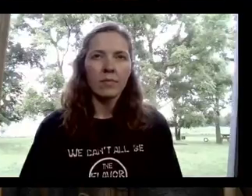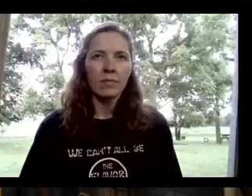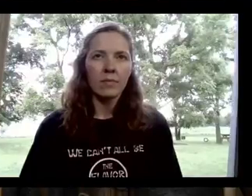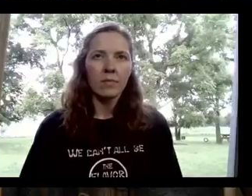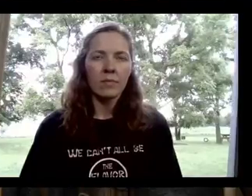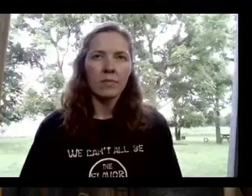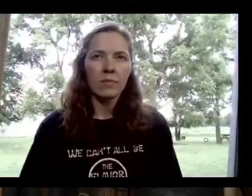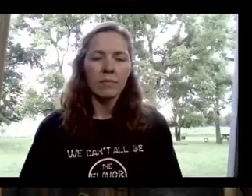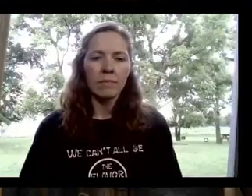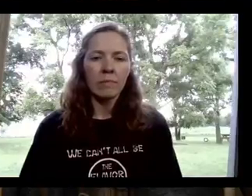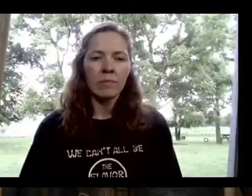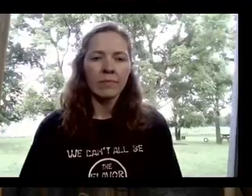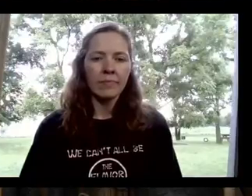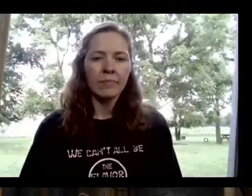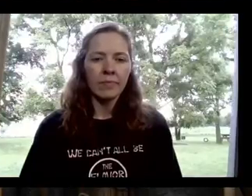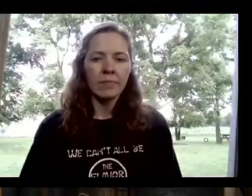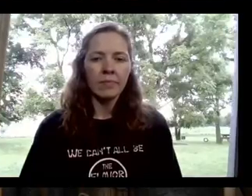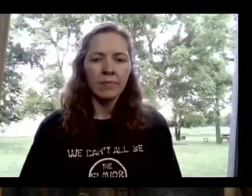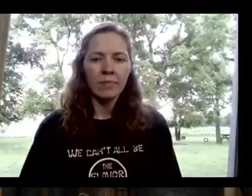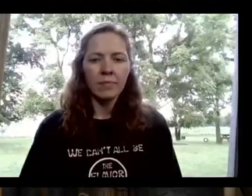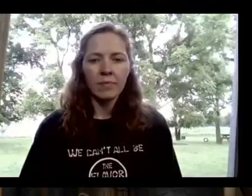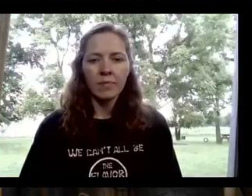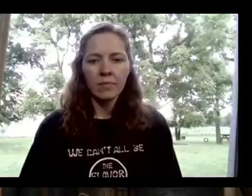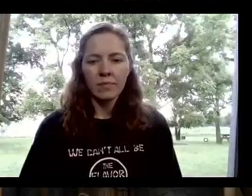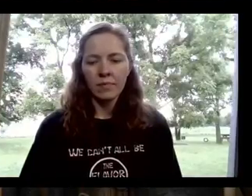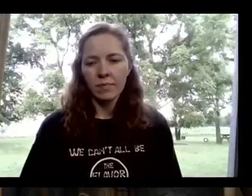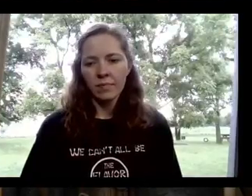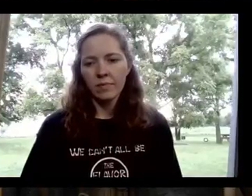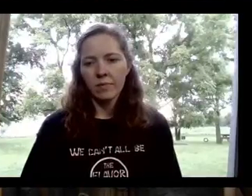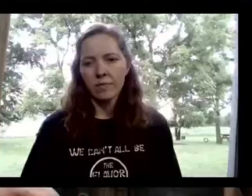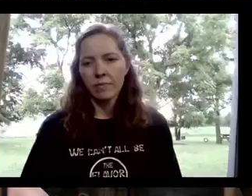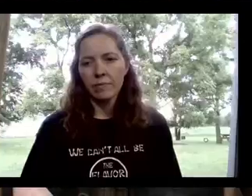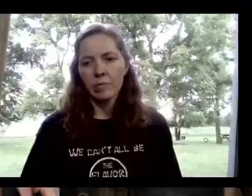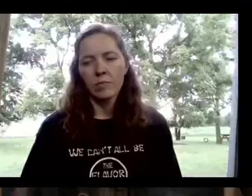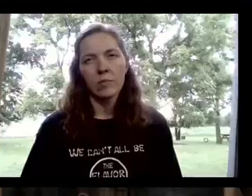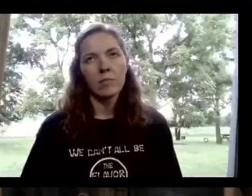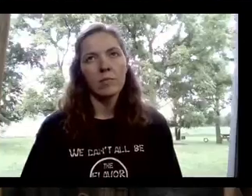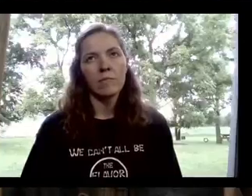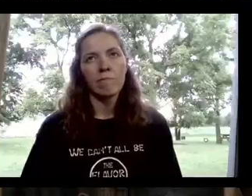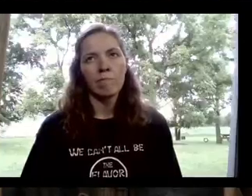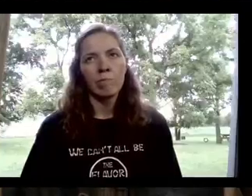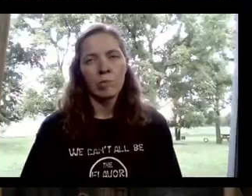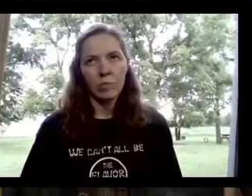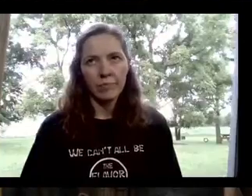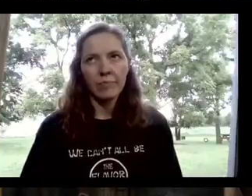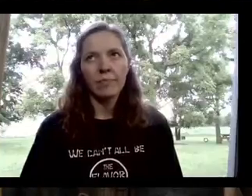guy has passed away. So he is no longer with us, so therefore he doesn't do it anymore.